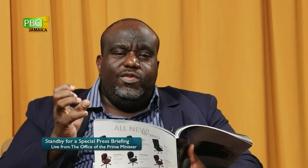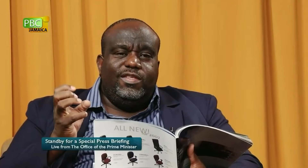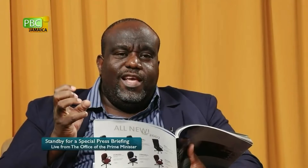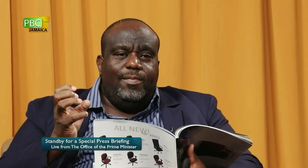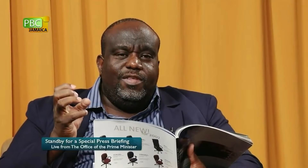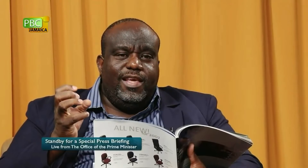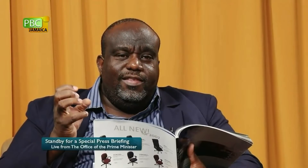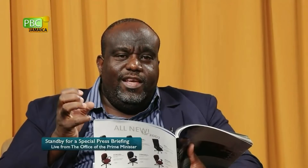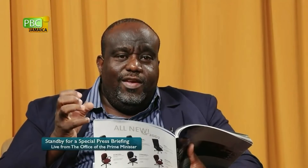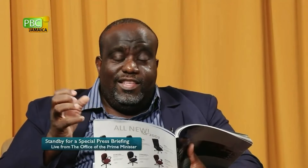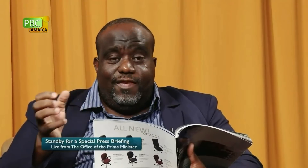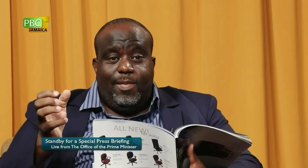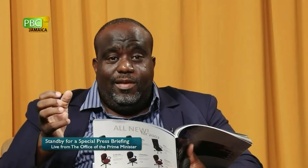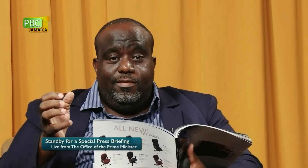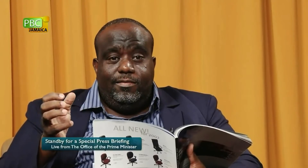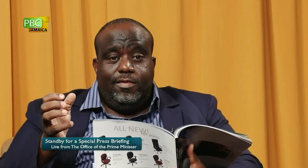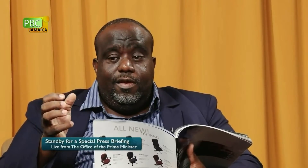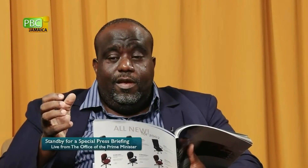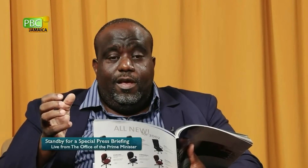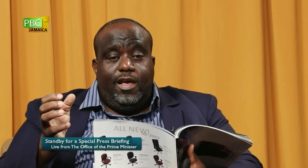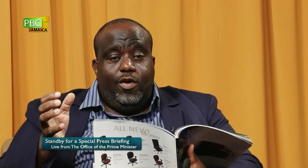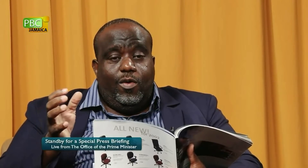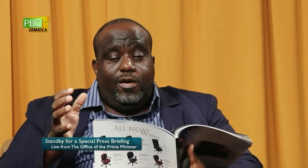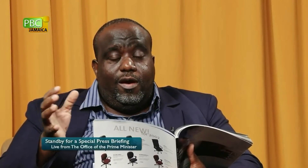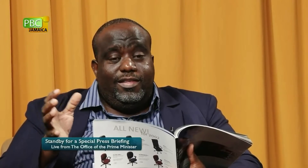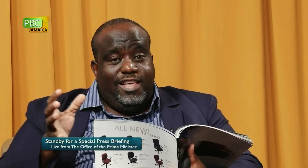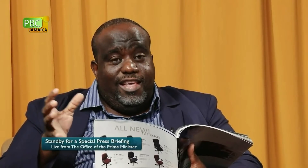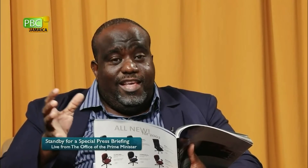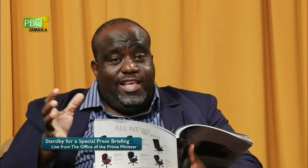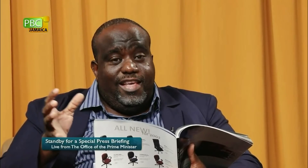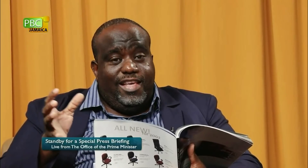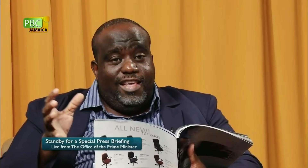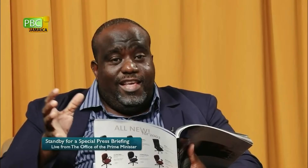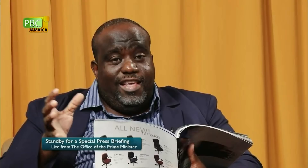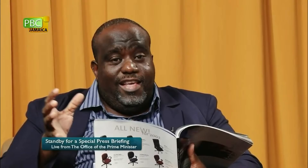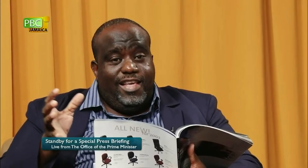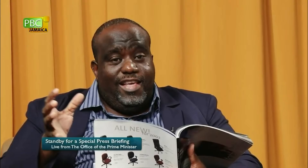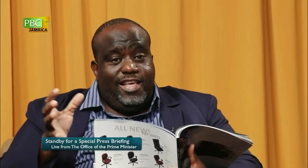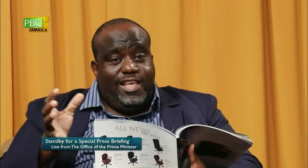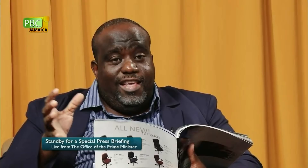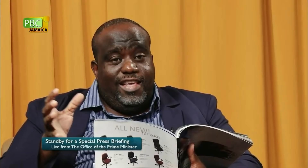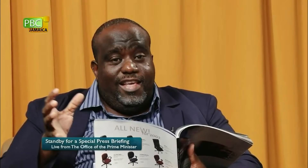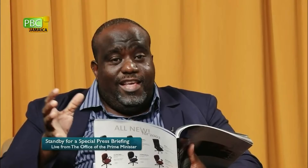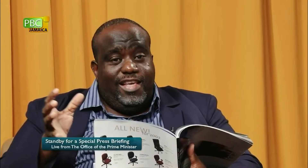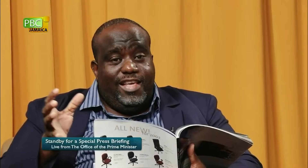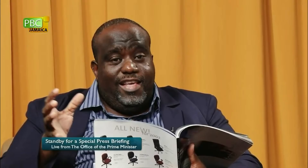do is use the time to get together as family in our containment.